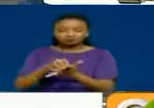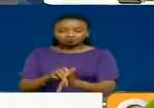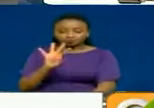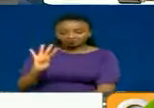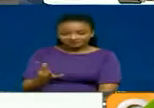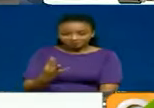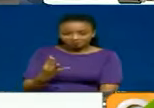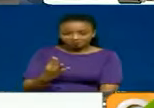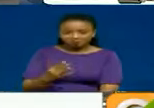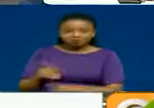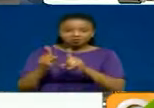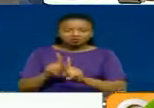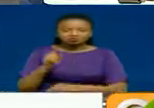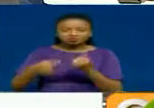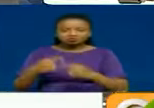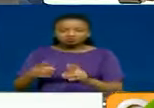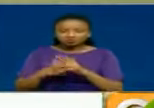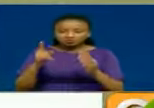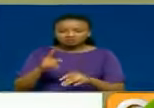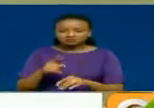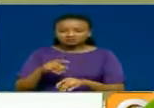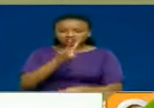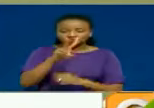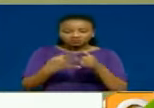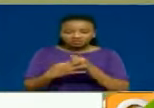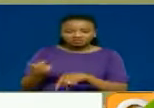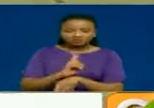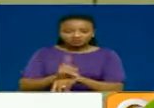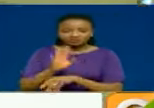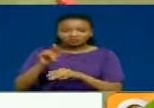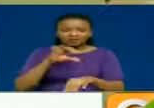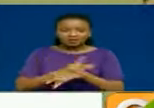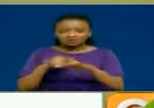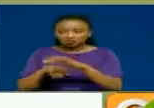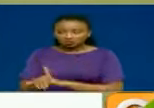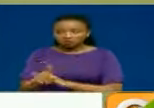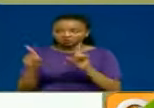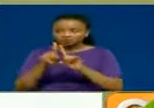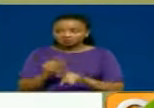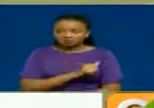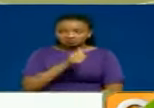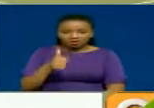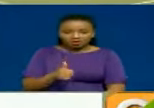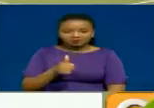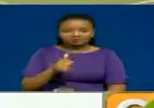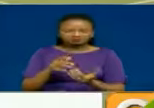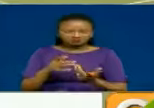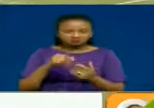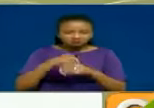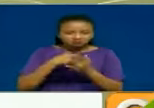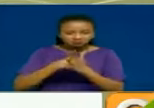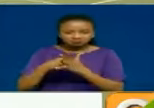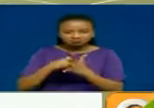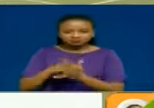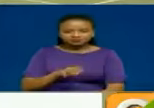National Super League standings. The onslaught began in the 28th minute with Shabana putting the goal into their own net. All Stars took up the scoring duties with Nelson